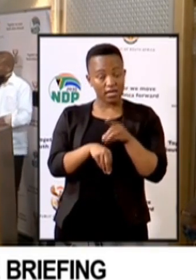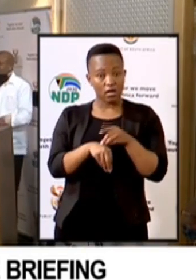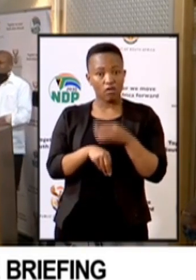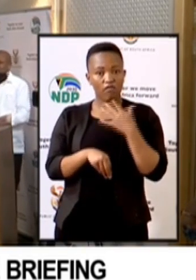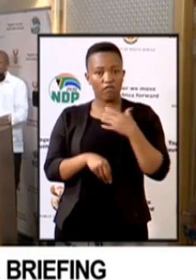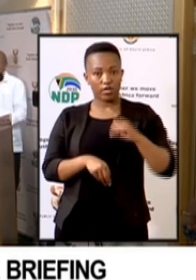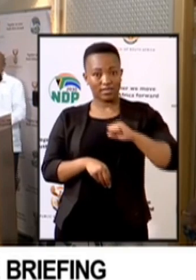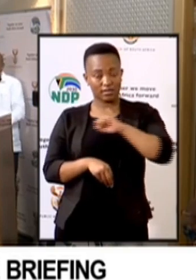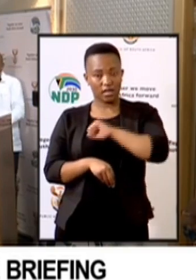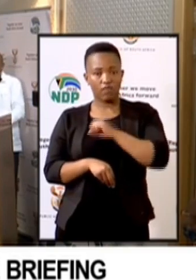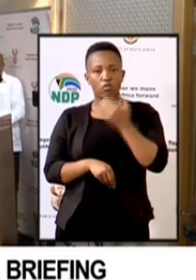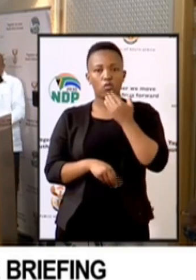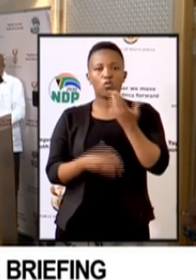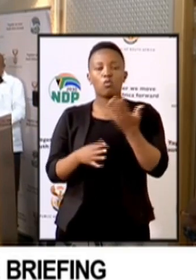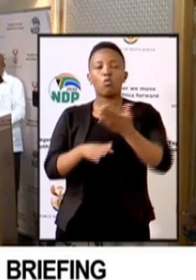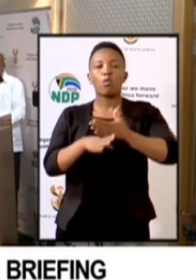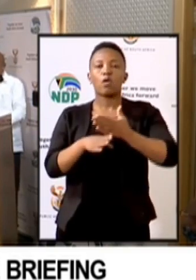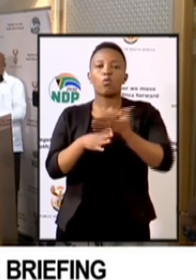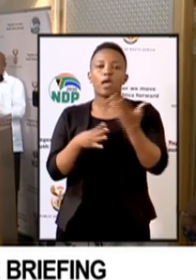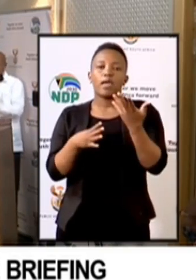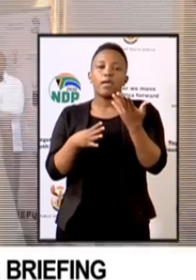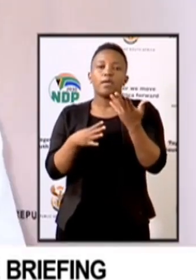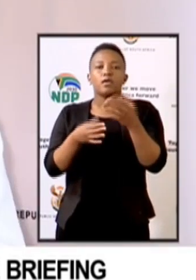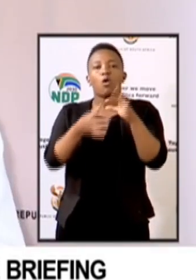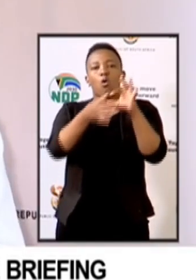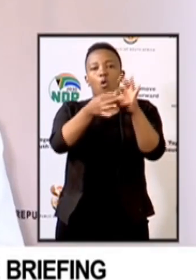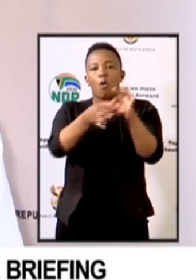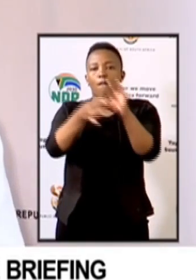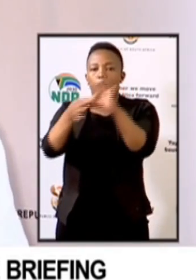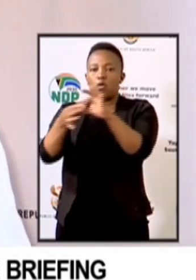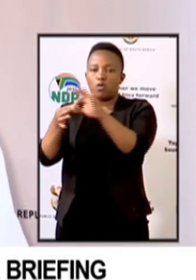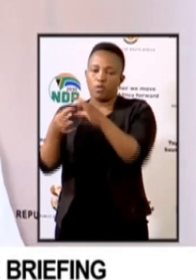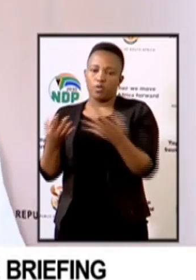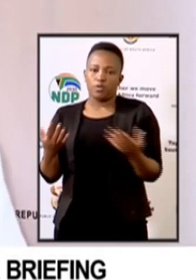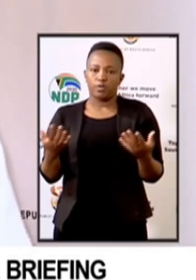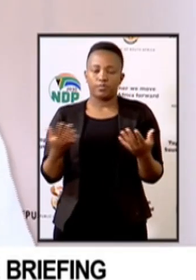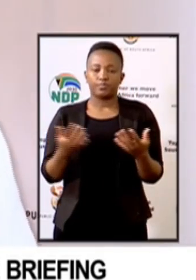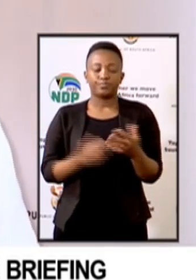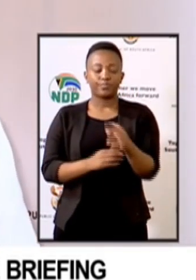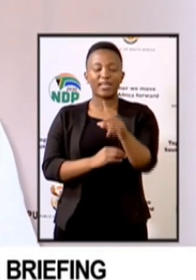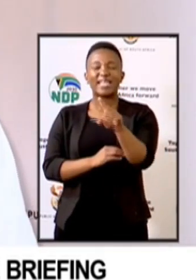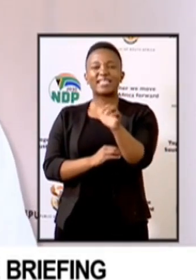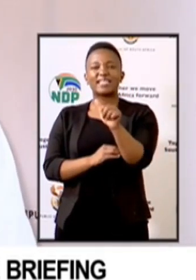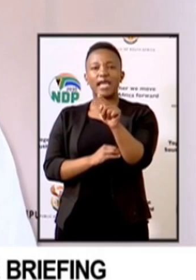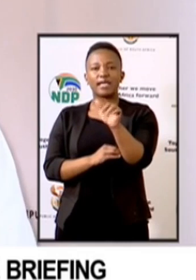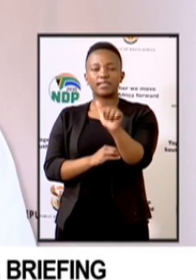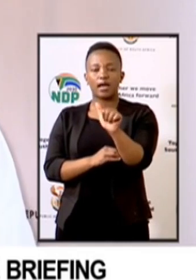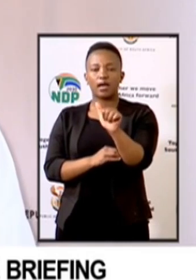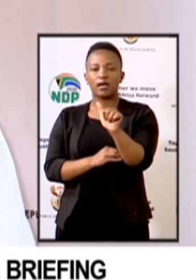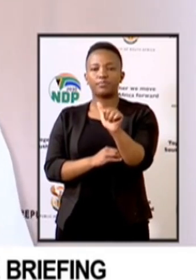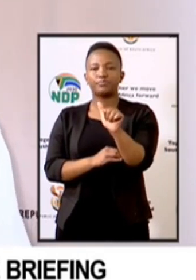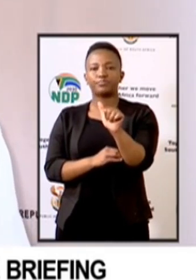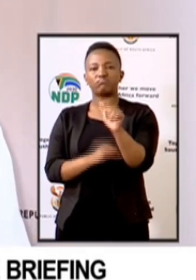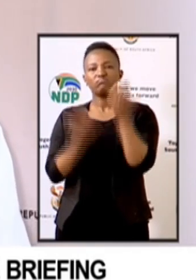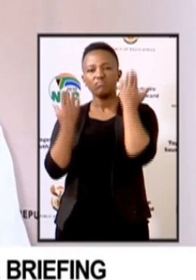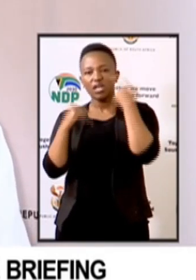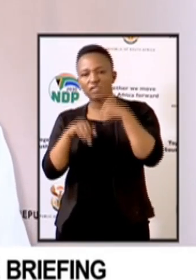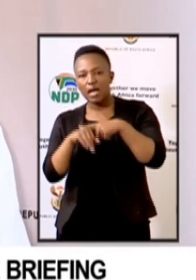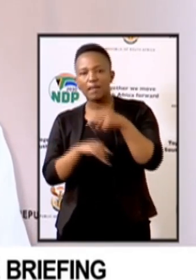employees who are working remotely. Yes, provision of data. You would have